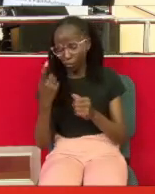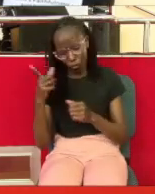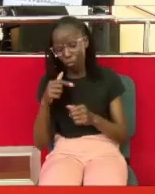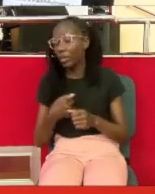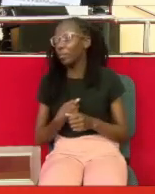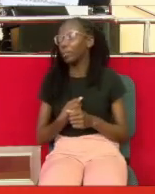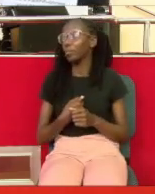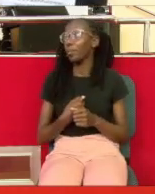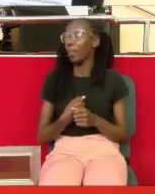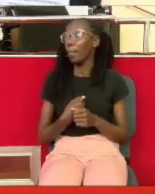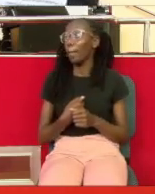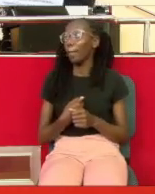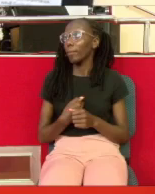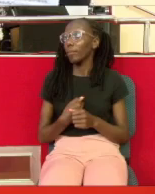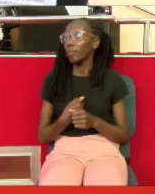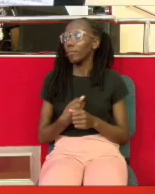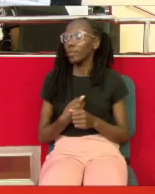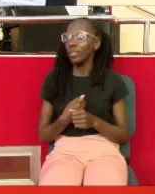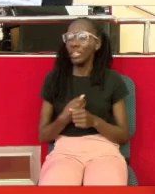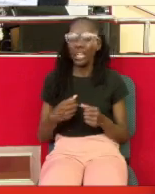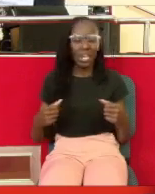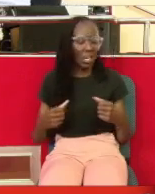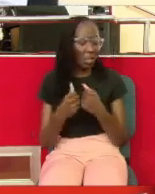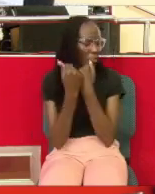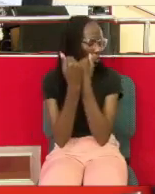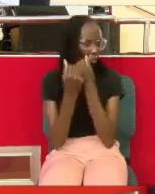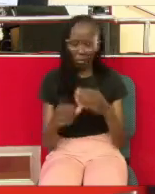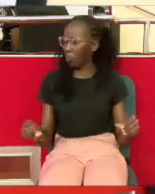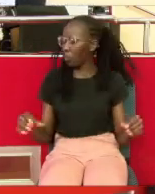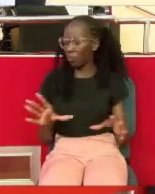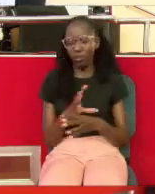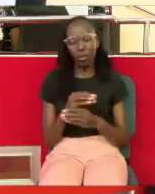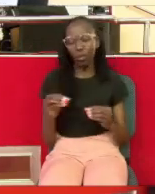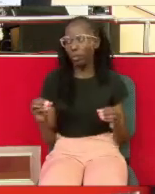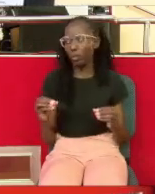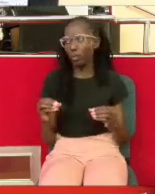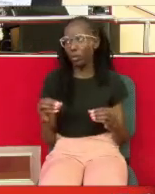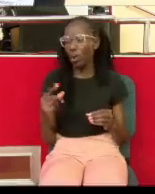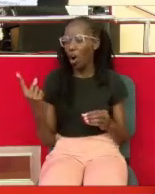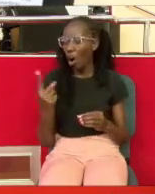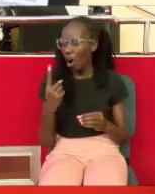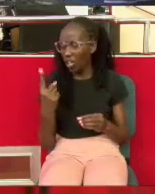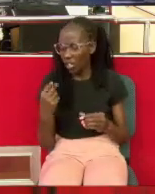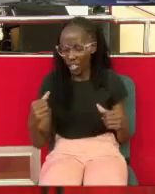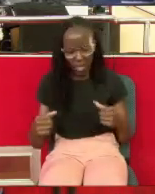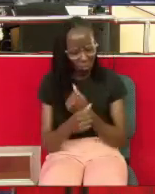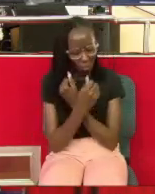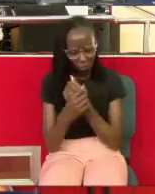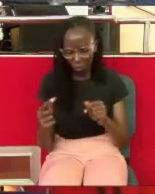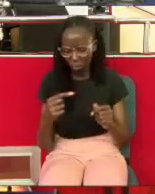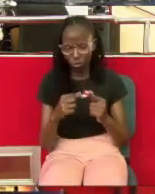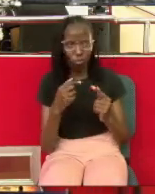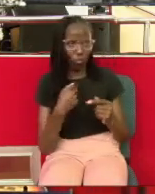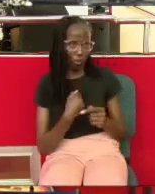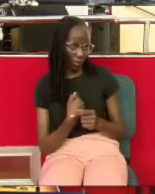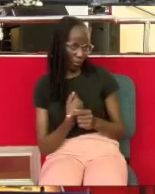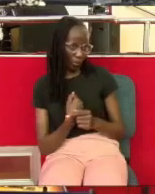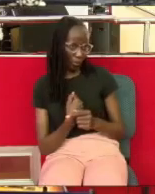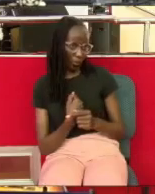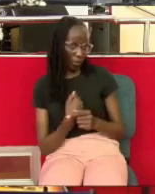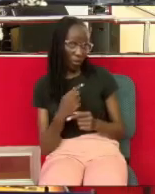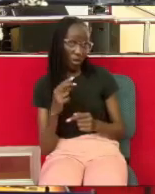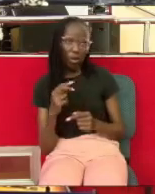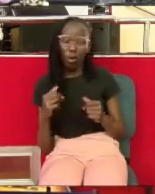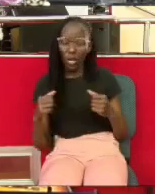Inayokaa ngumu. It is not impossible before. It is only impossible to me. It is only impossible to